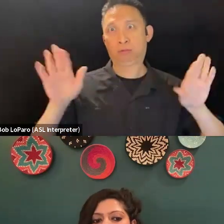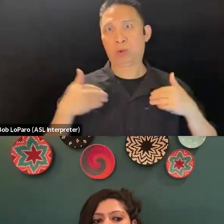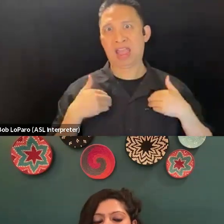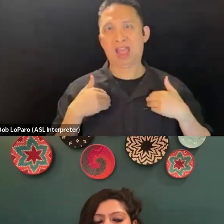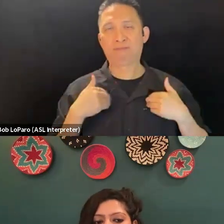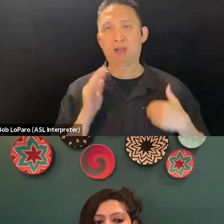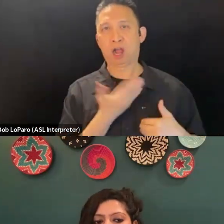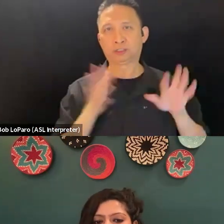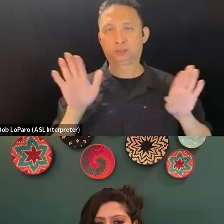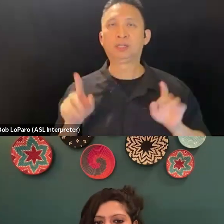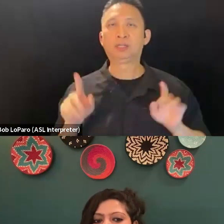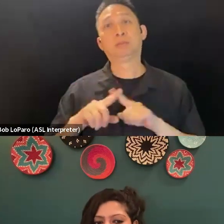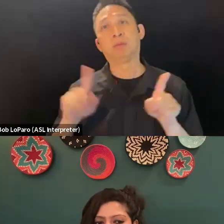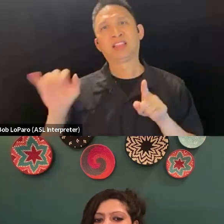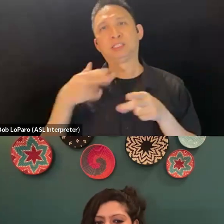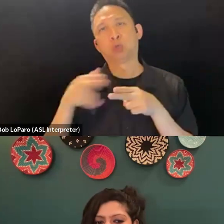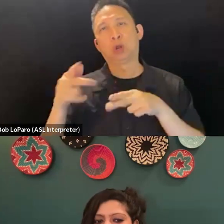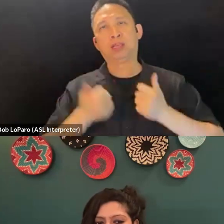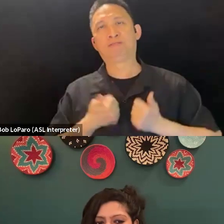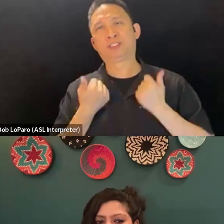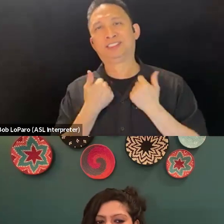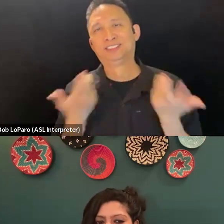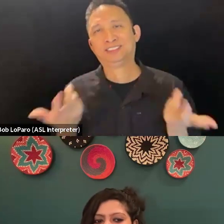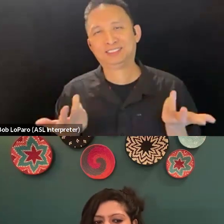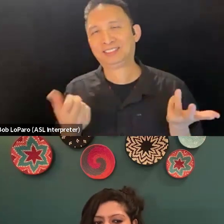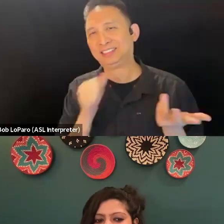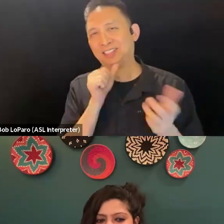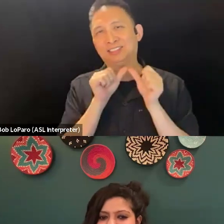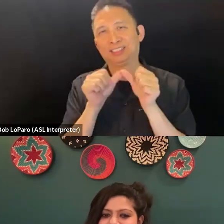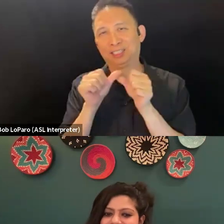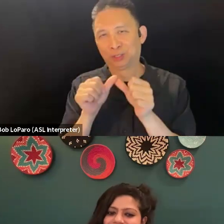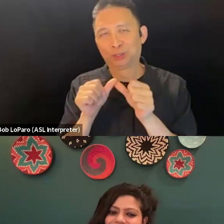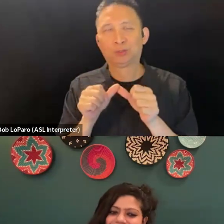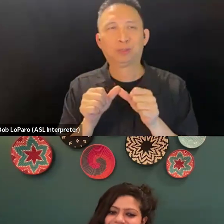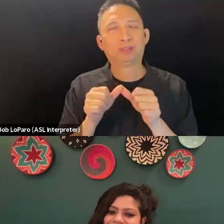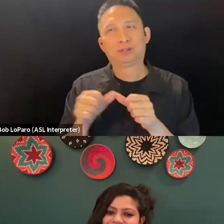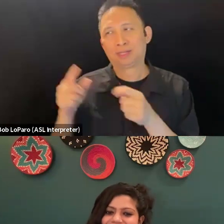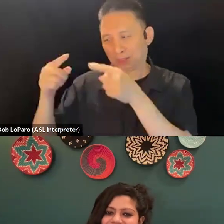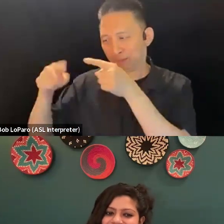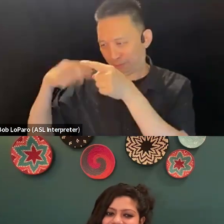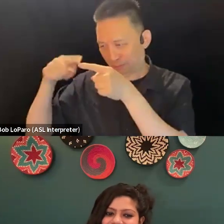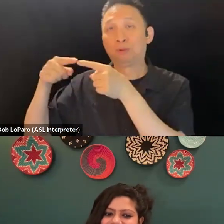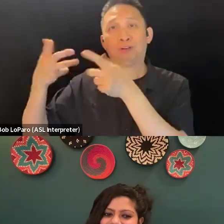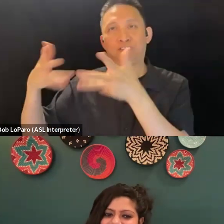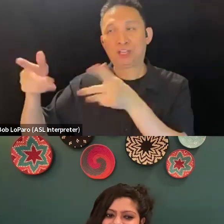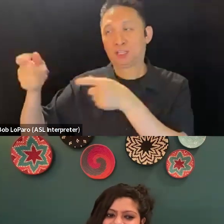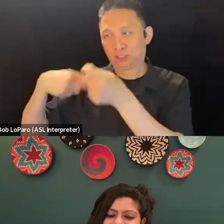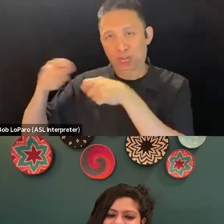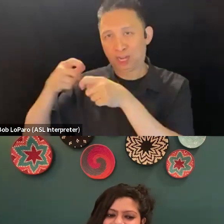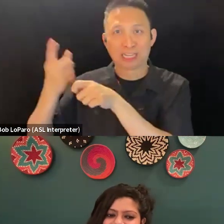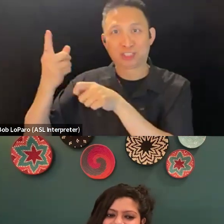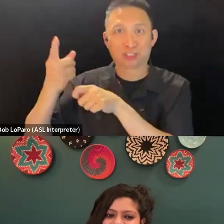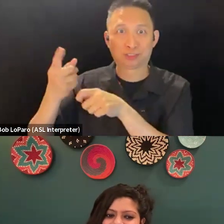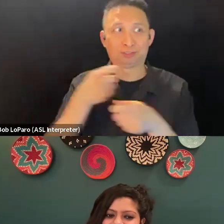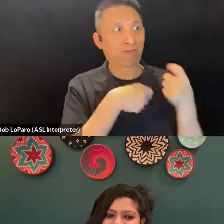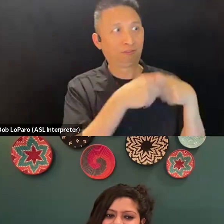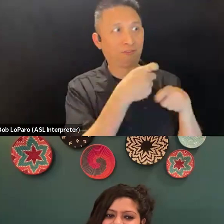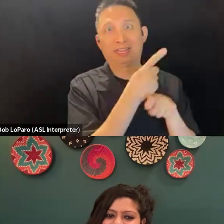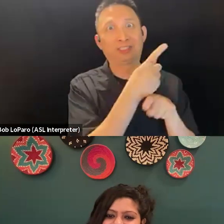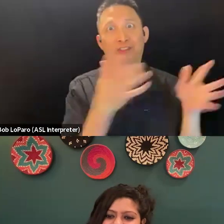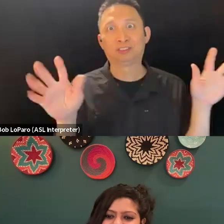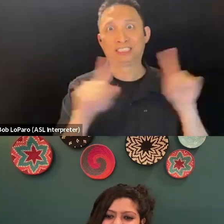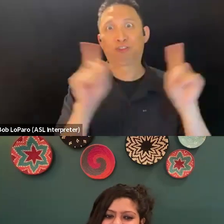order to follow this financial structure to make our films visible. And Shaunak, you said something very interesting, which was that once you get the